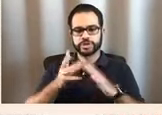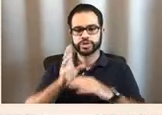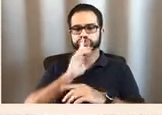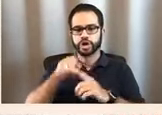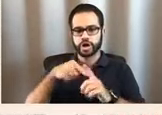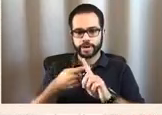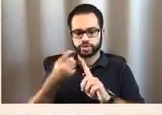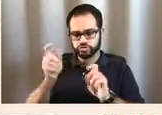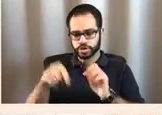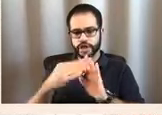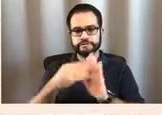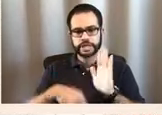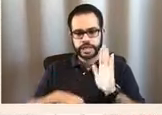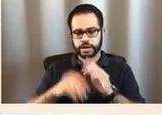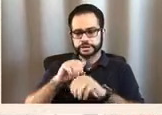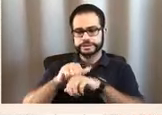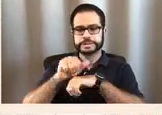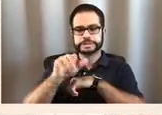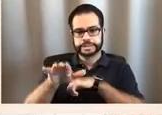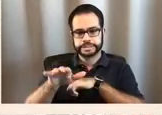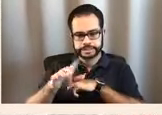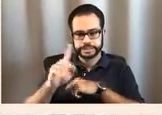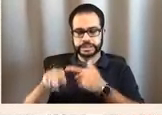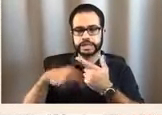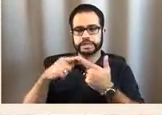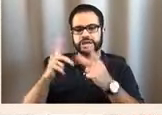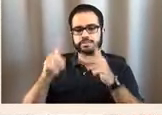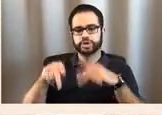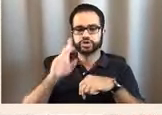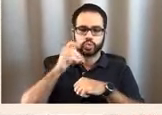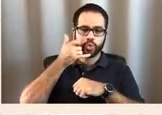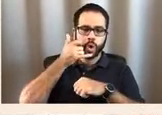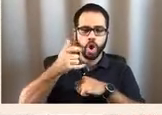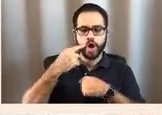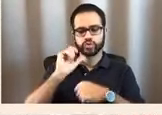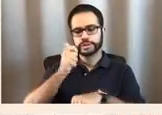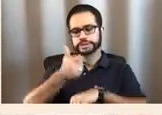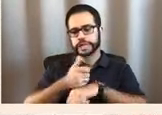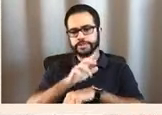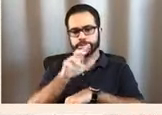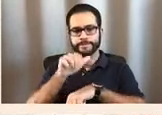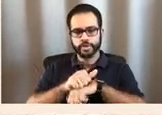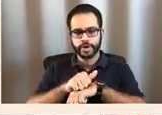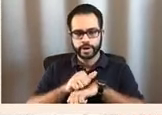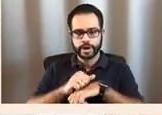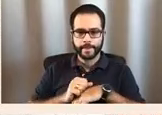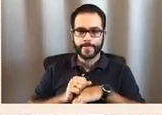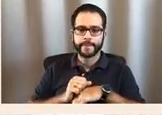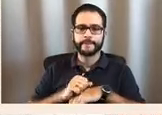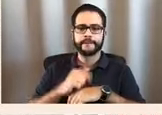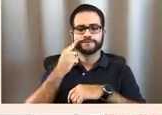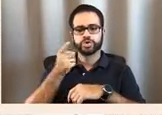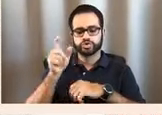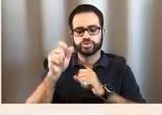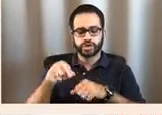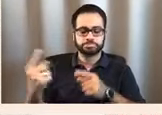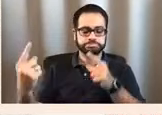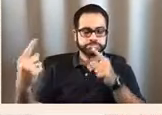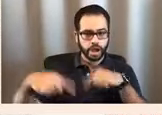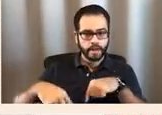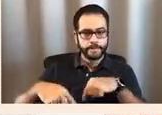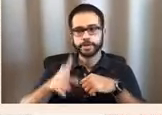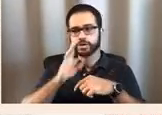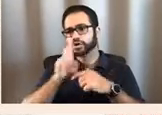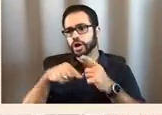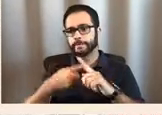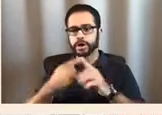out and send in, and then someone will call you to make an appointment so that you can come in and talk about the